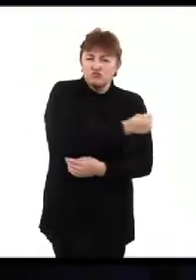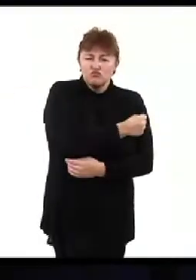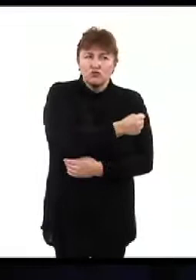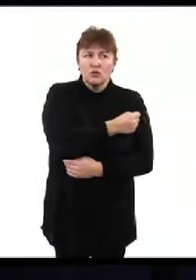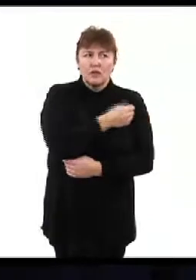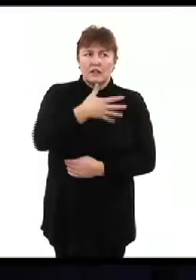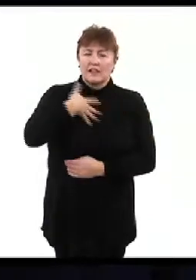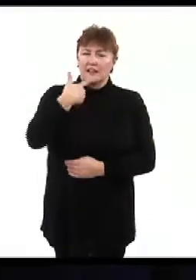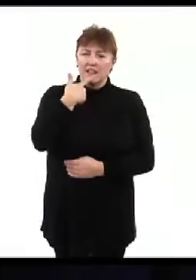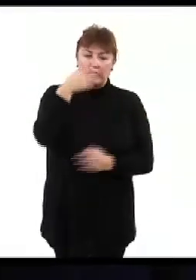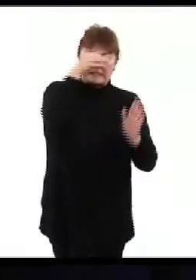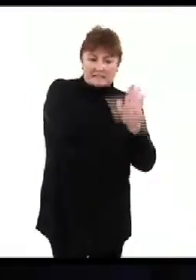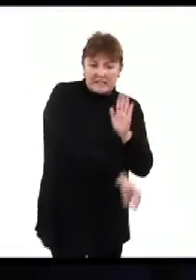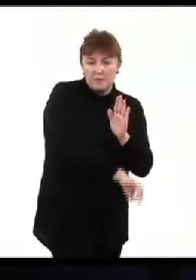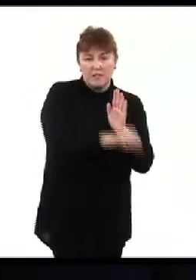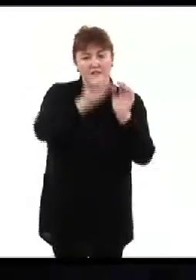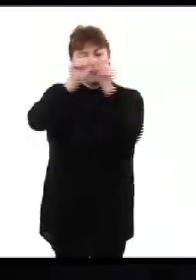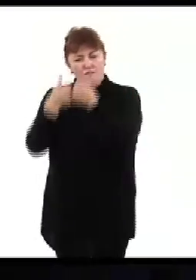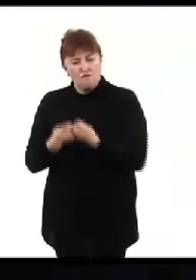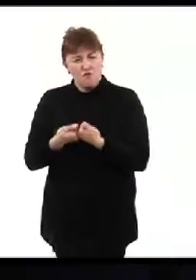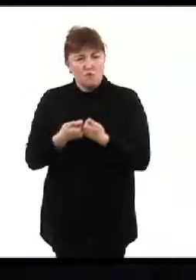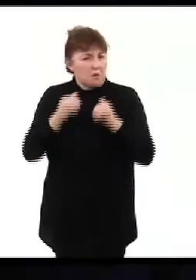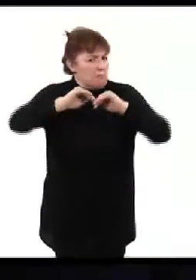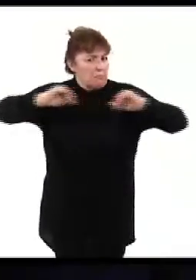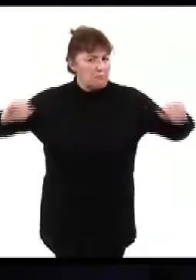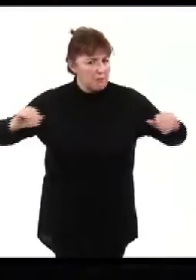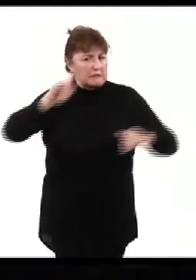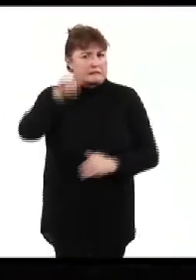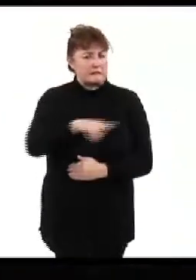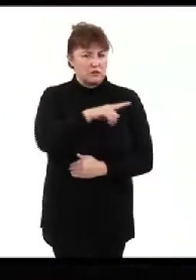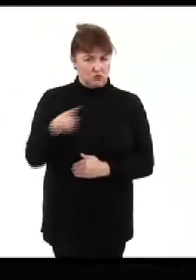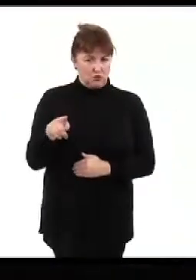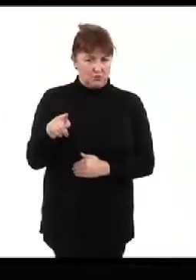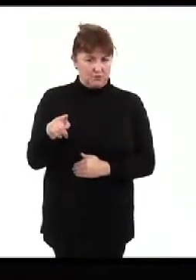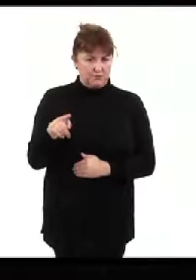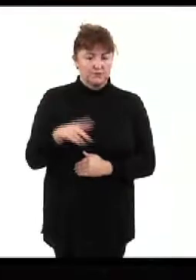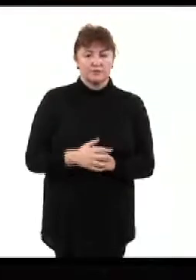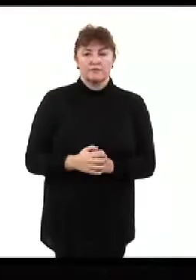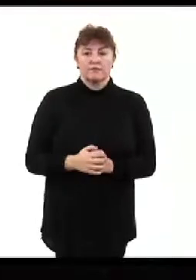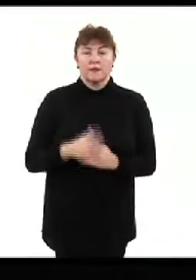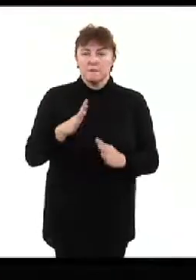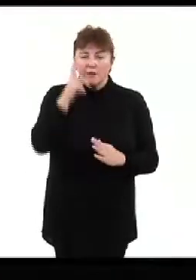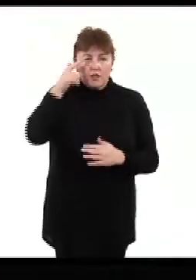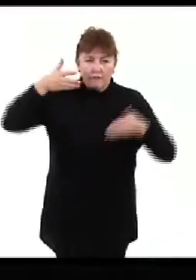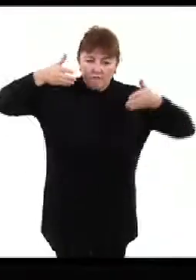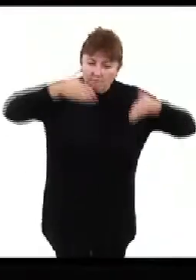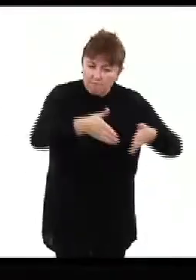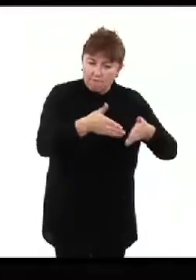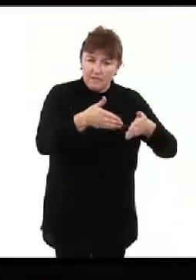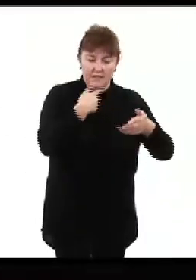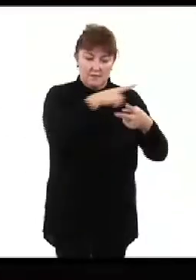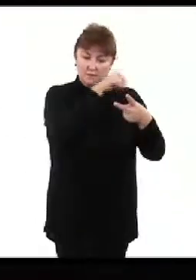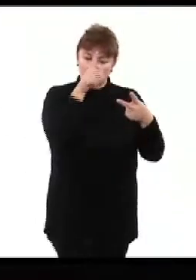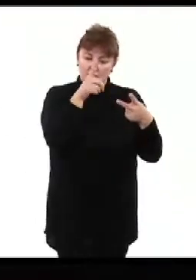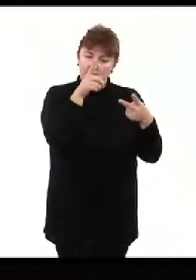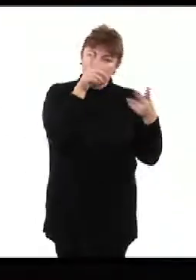semantics independently from their form or the phonology. Then I want to look at what sign languages can tell us